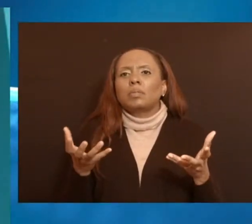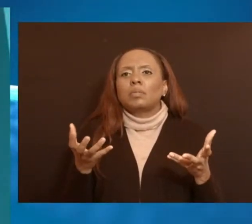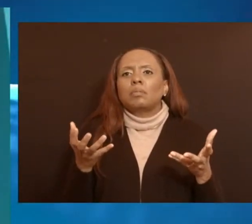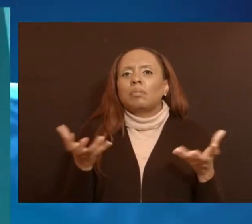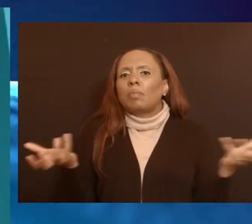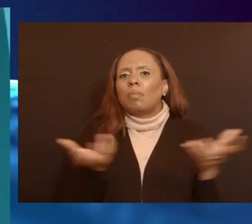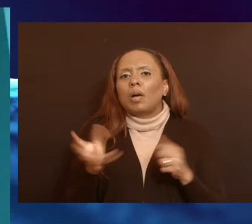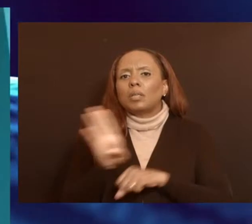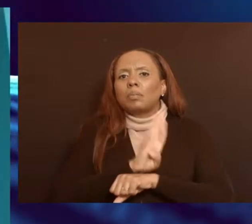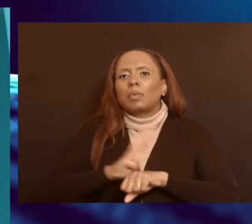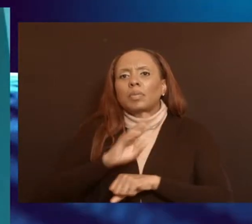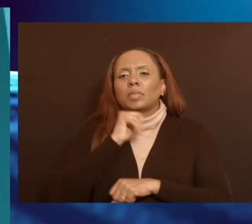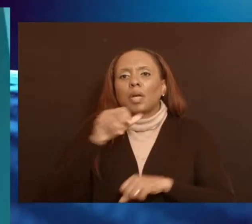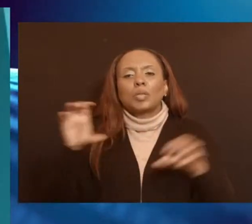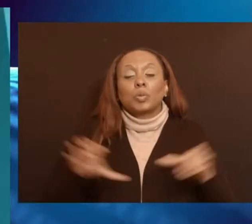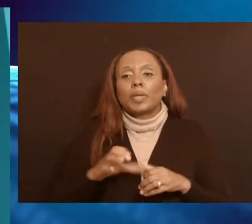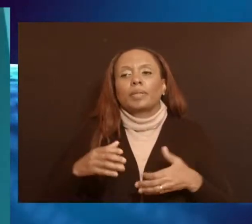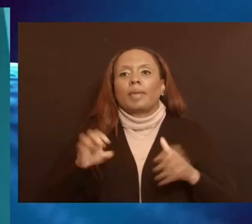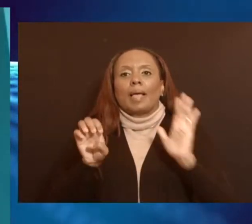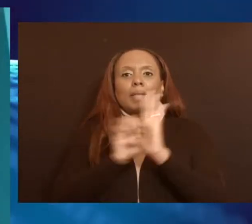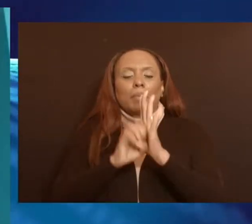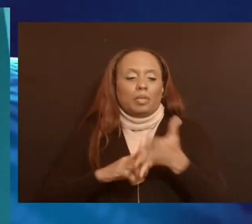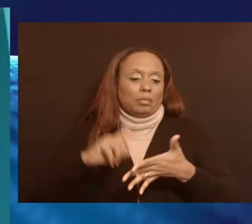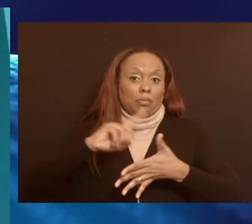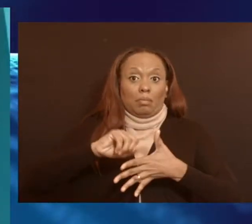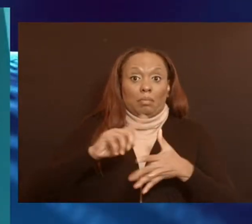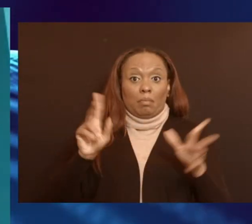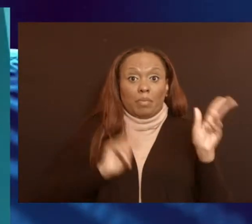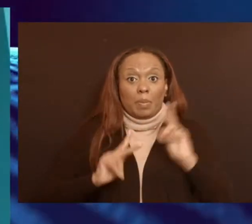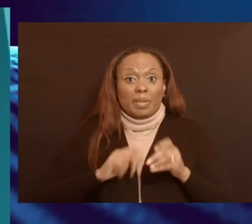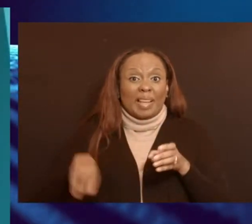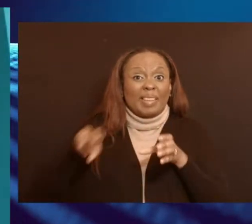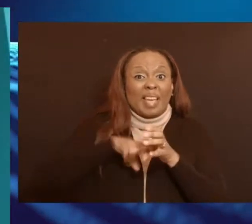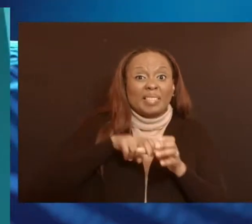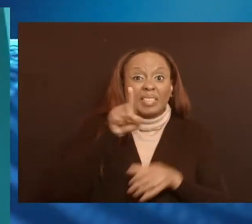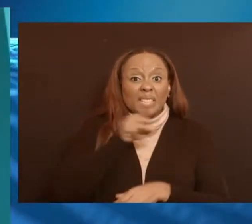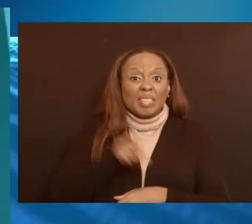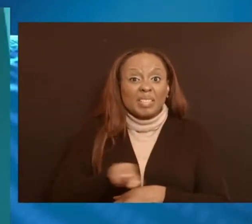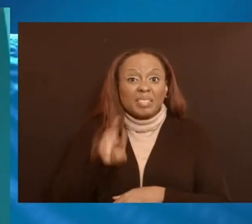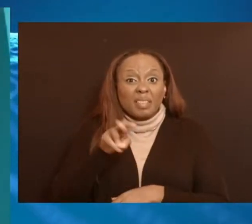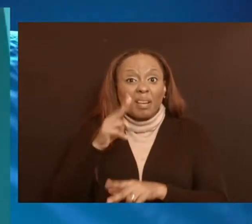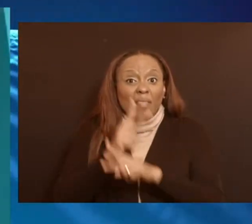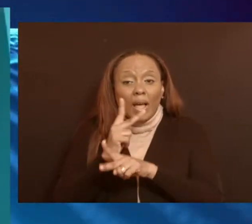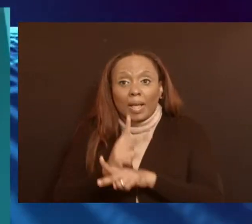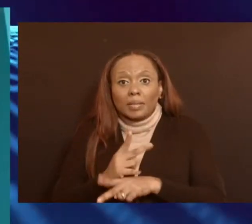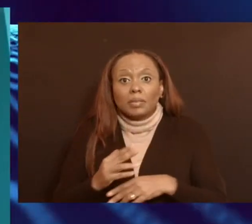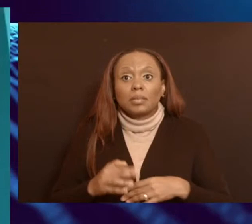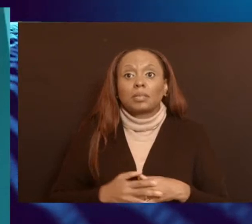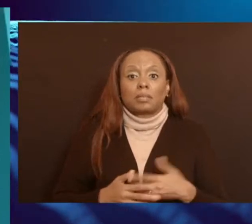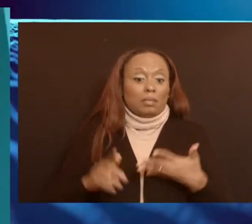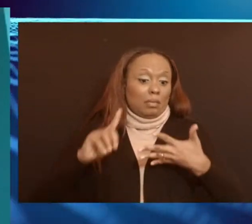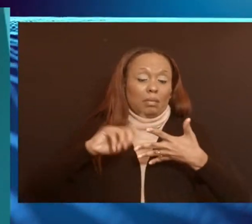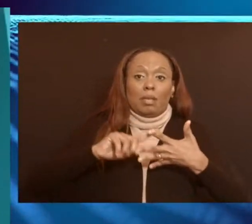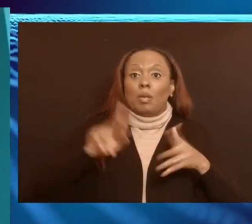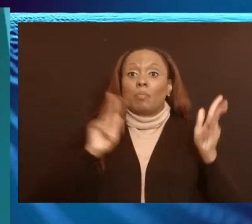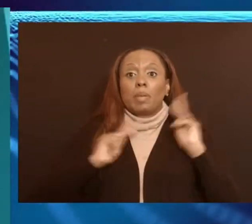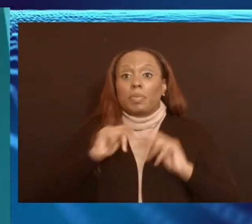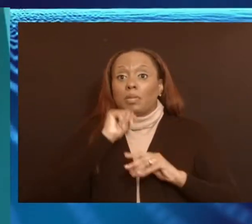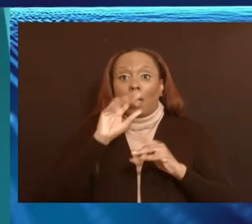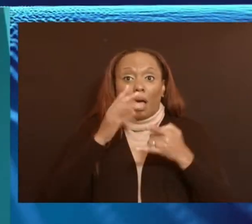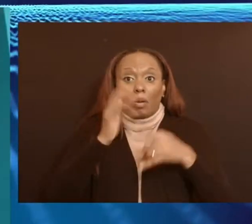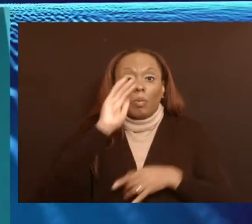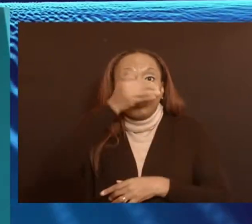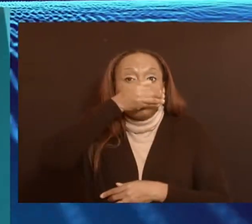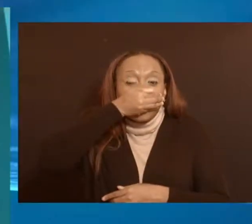sector with persons using public transport? Is it in cases of in public spaces where we are supposed to wear masks but are not wearing? Is